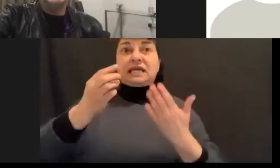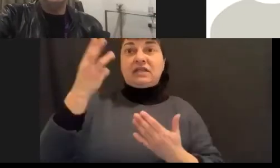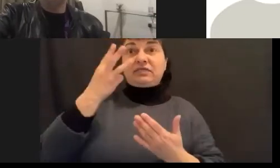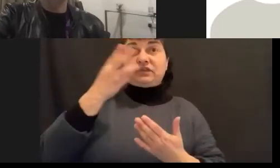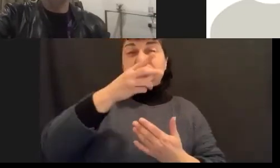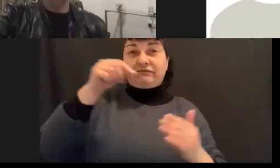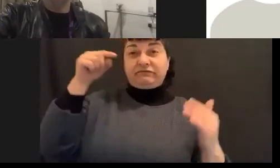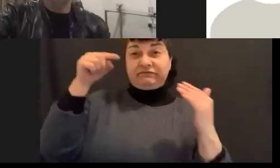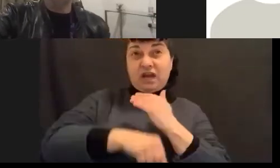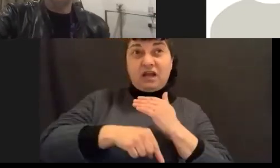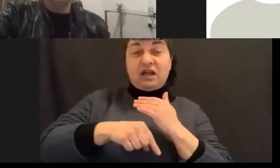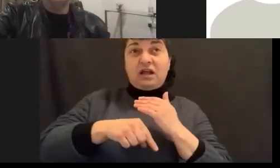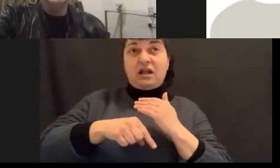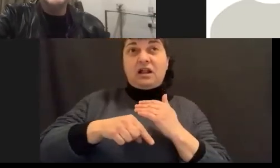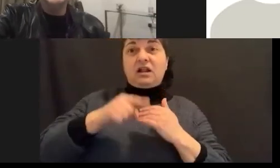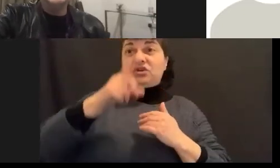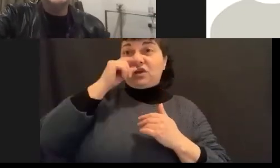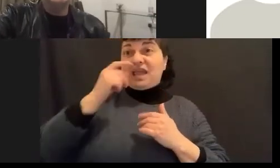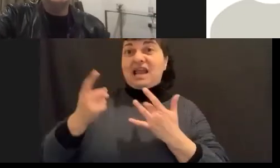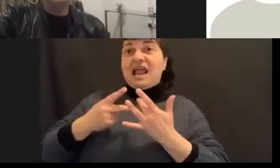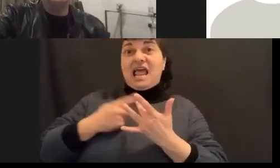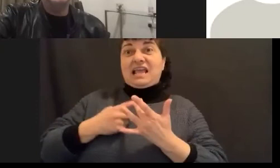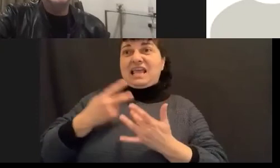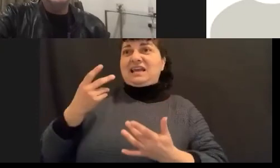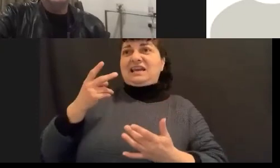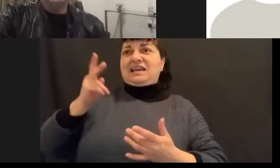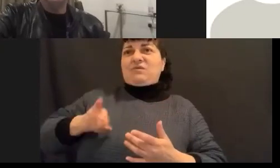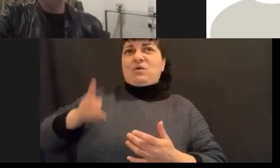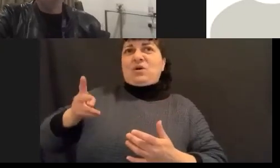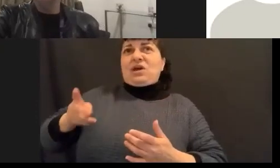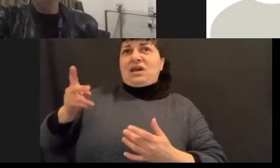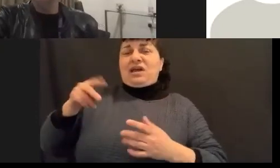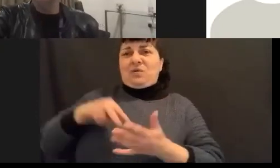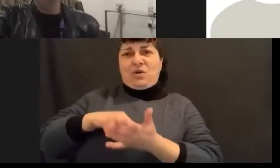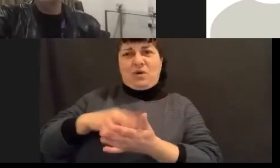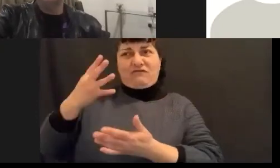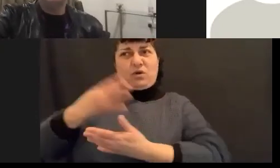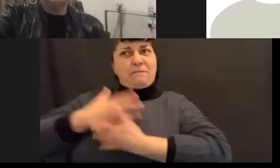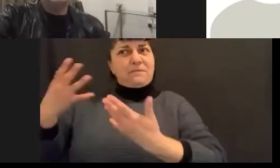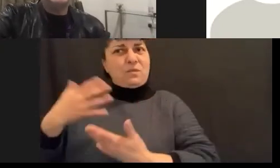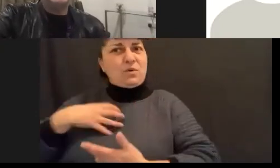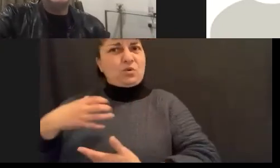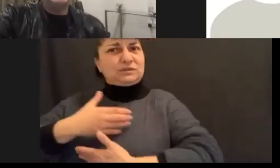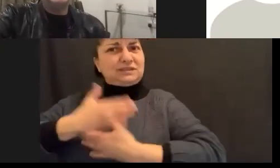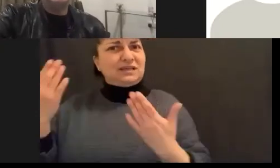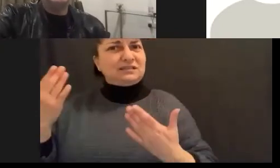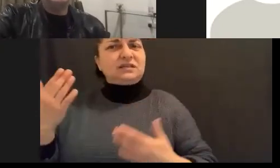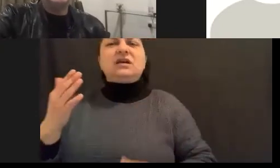another 14 days, like another life sentence. So that they're saying that